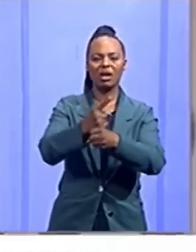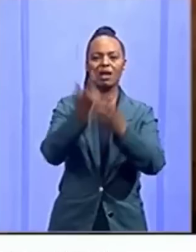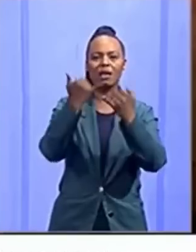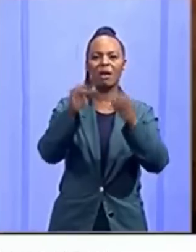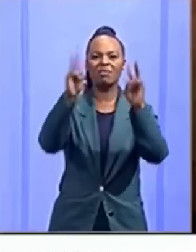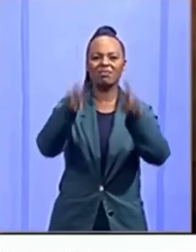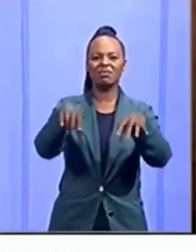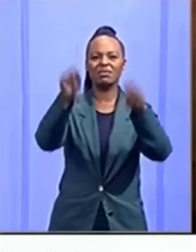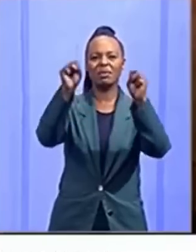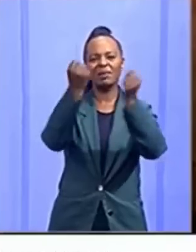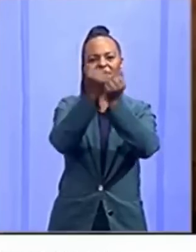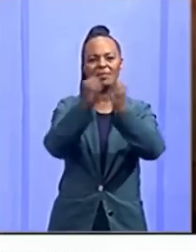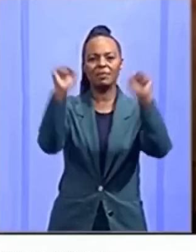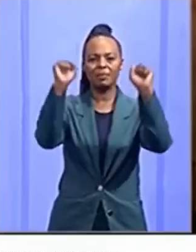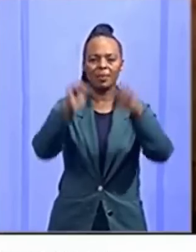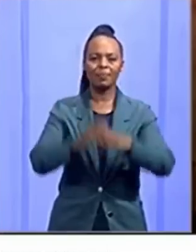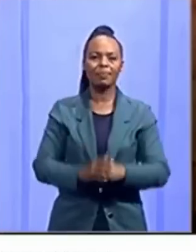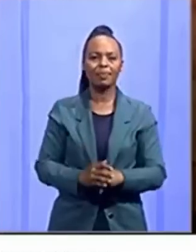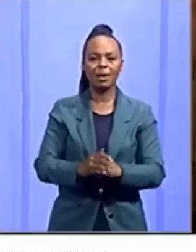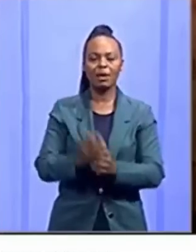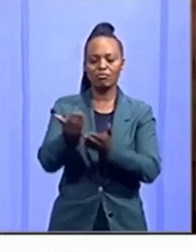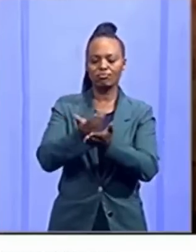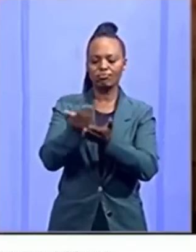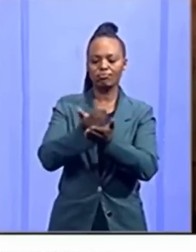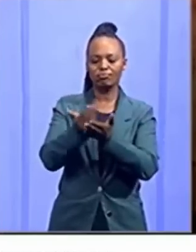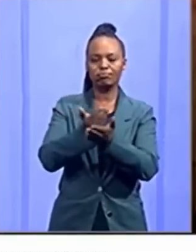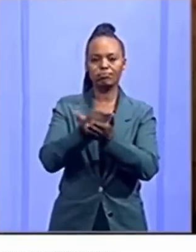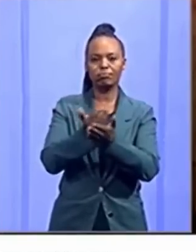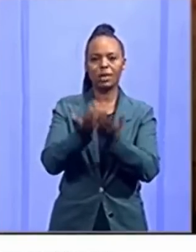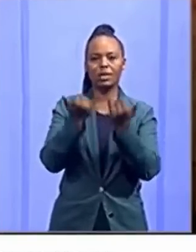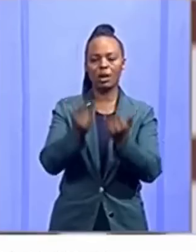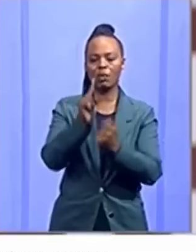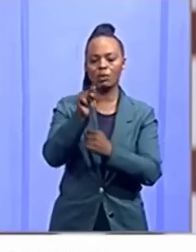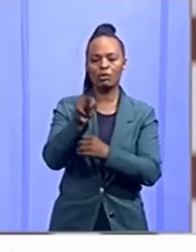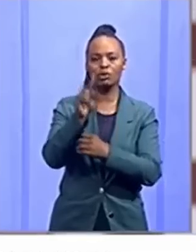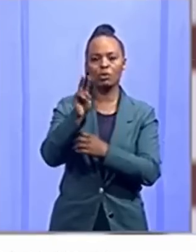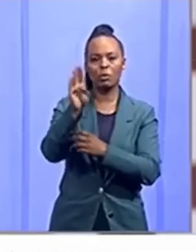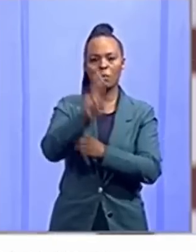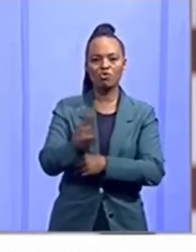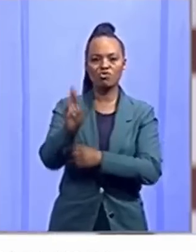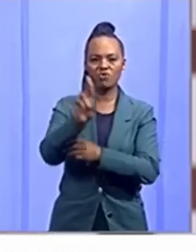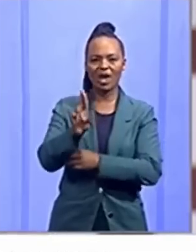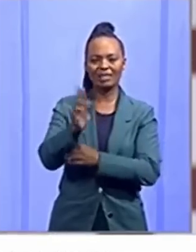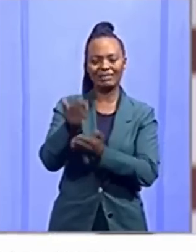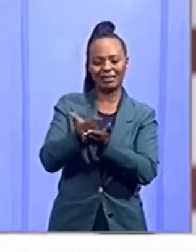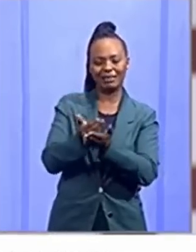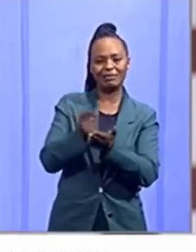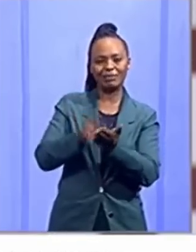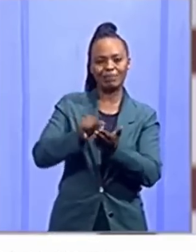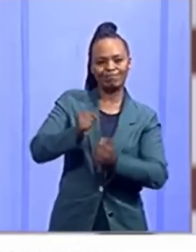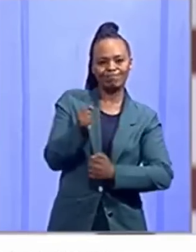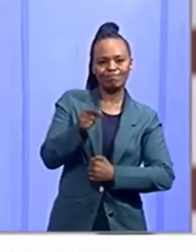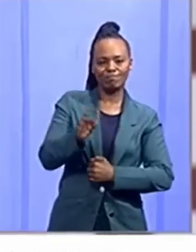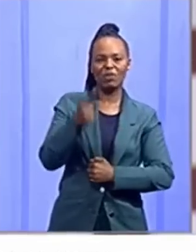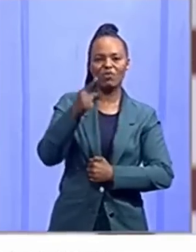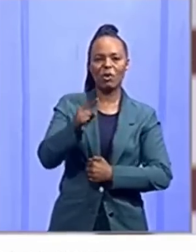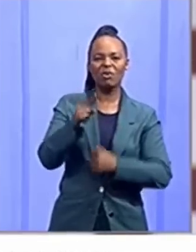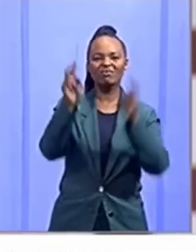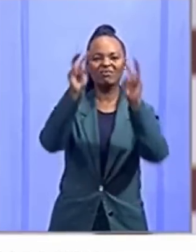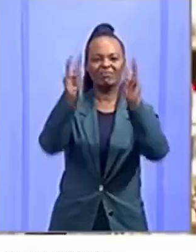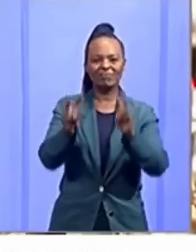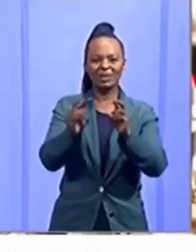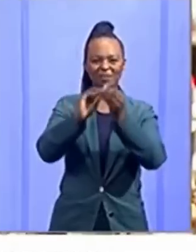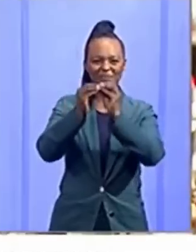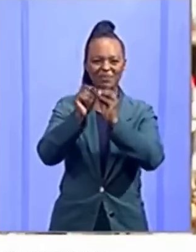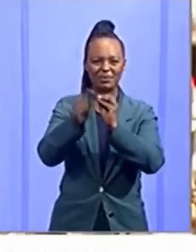free? Province e betse thoko diranta di le bilione e le 1.2 tseo di tlaelwang tlhoko ke Ditaba ka tirisano